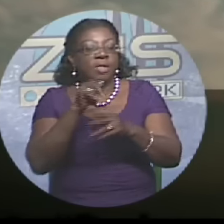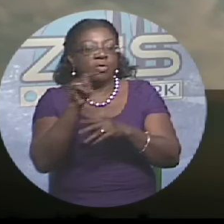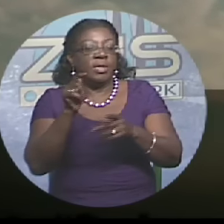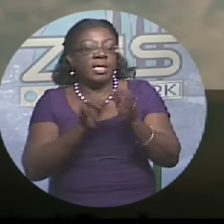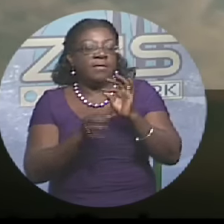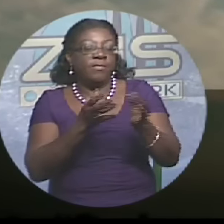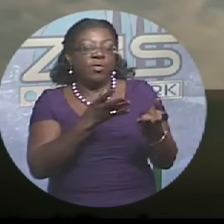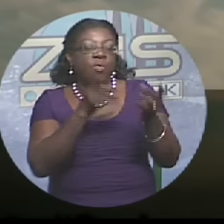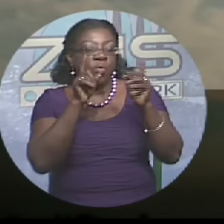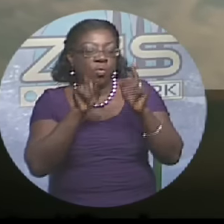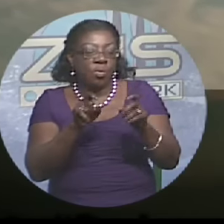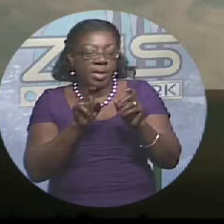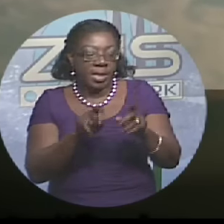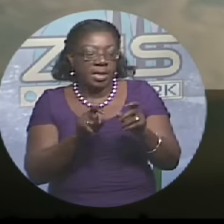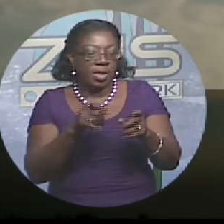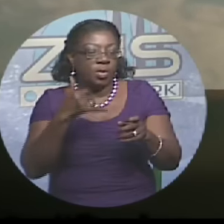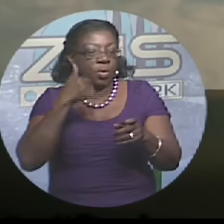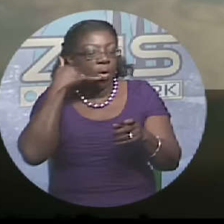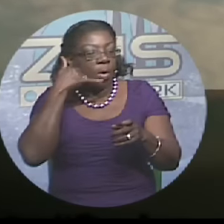242-300-9400 and